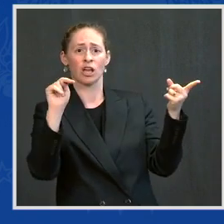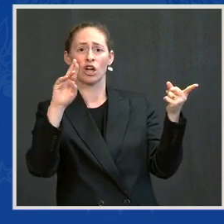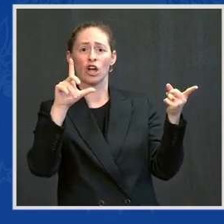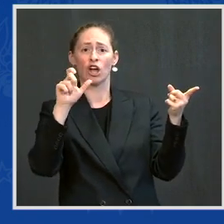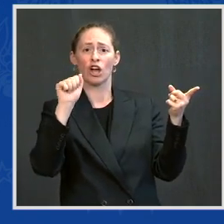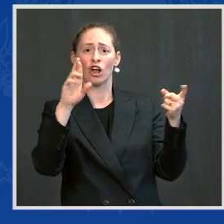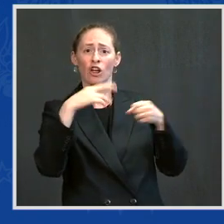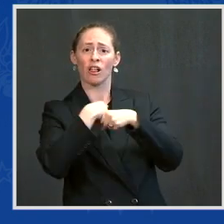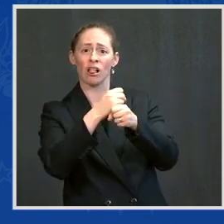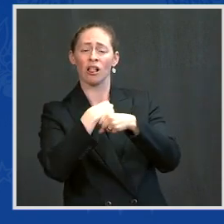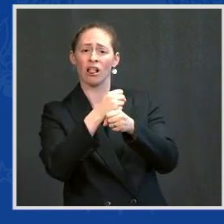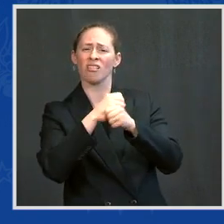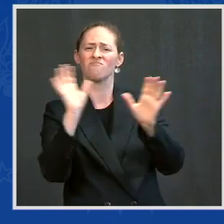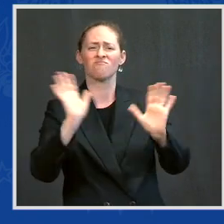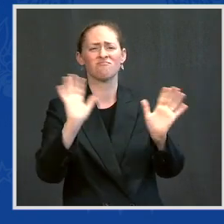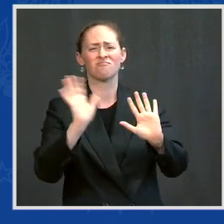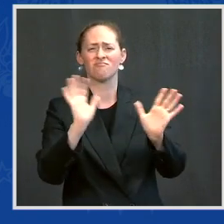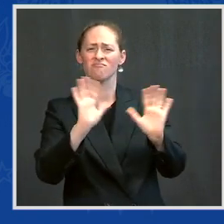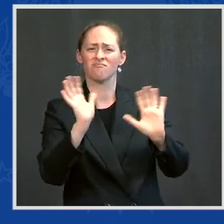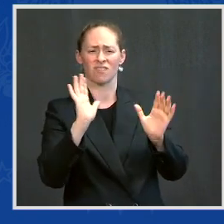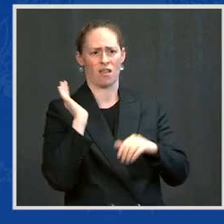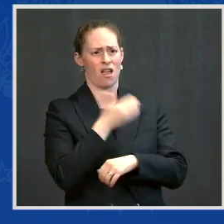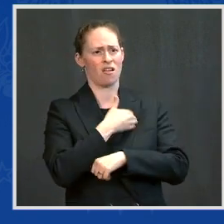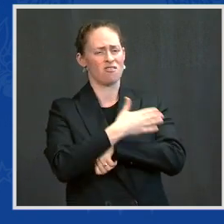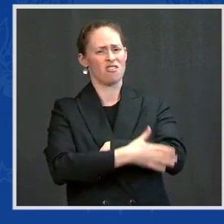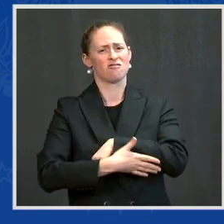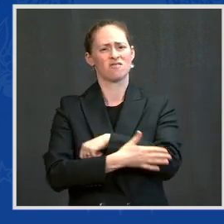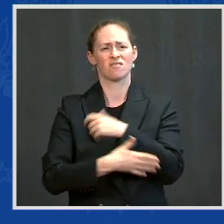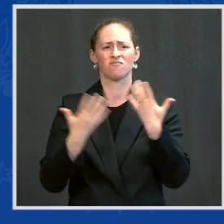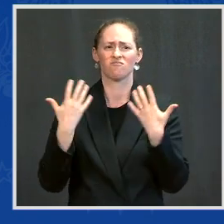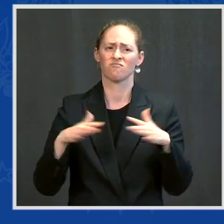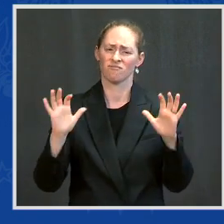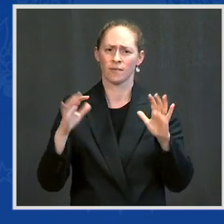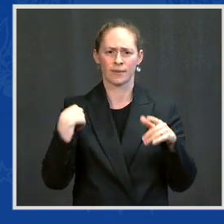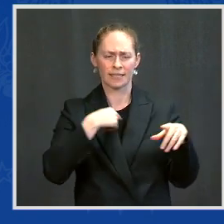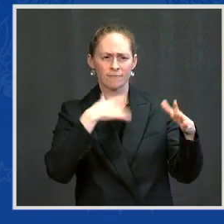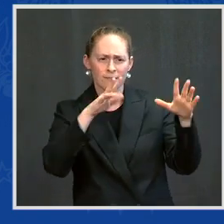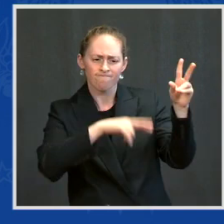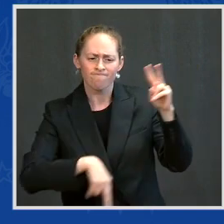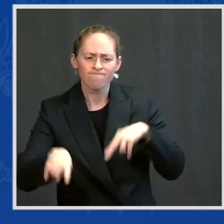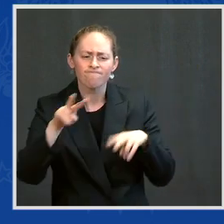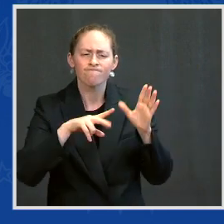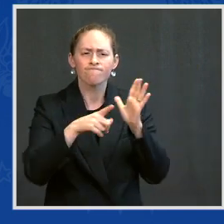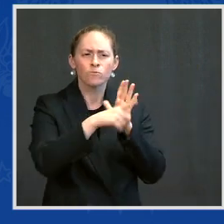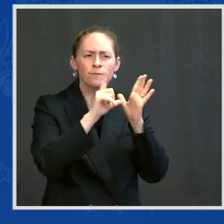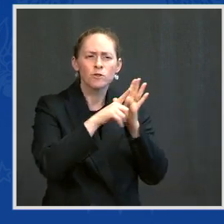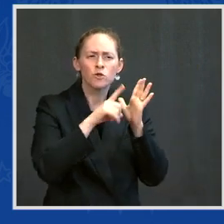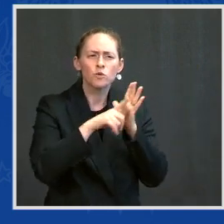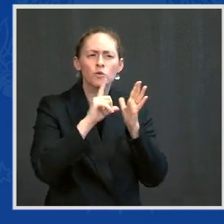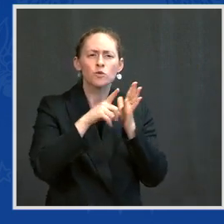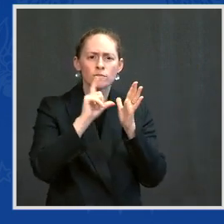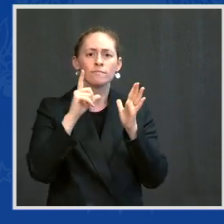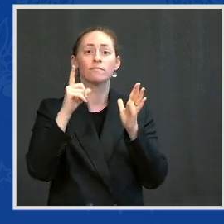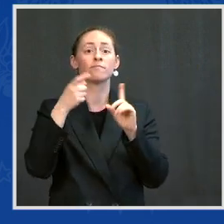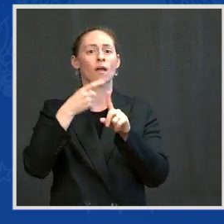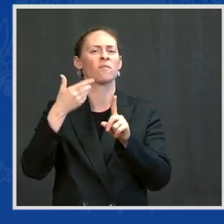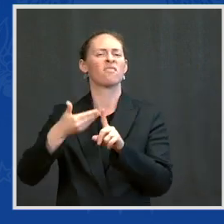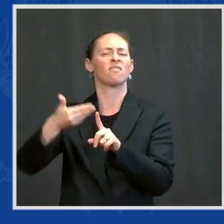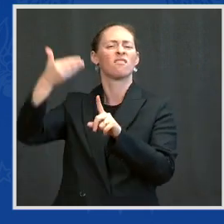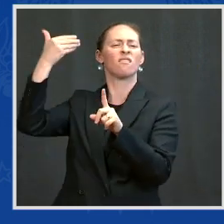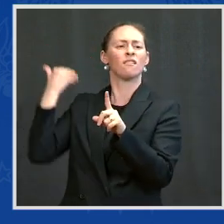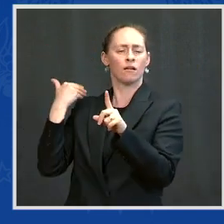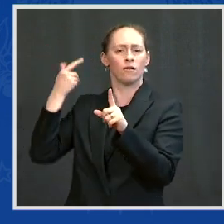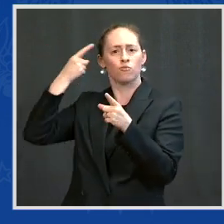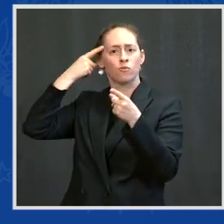policy review, building on past agreements, including the Singapore Joint Statement, while taking a calibrated and practical approach to